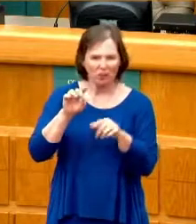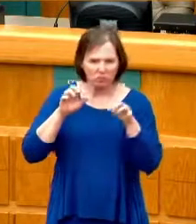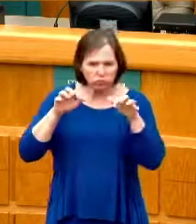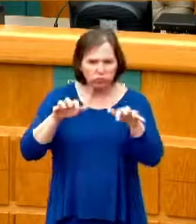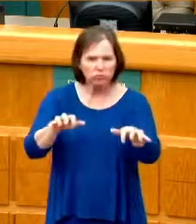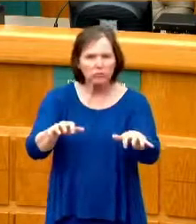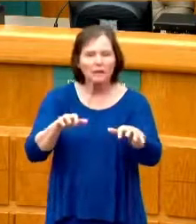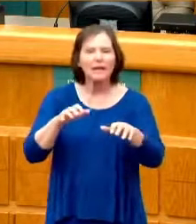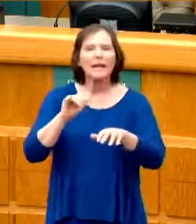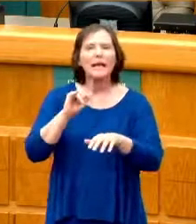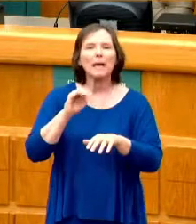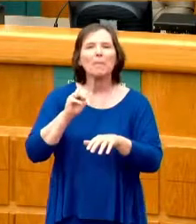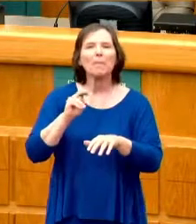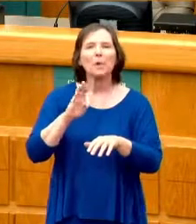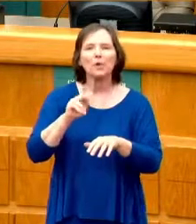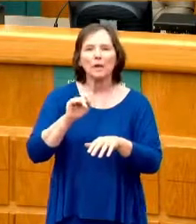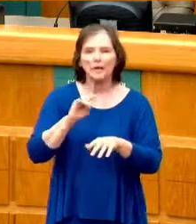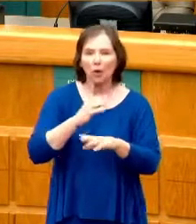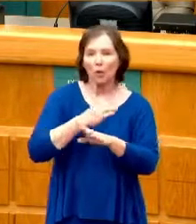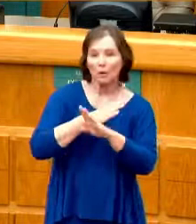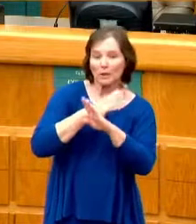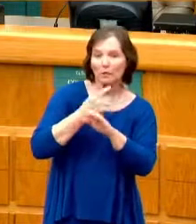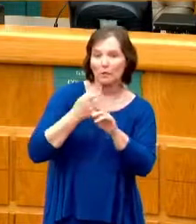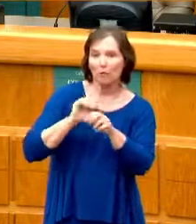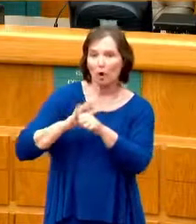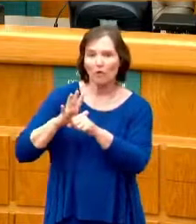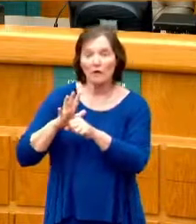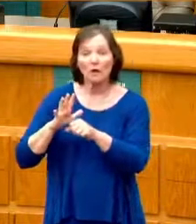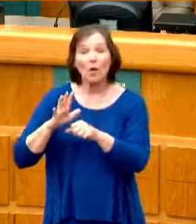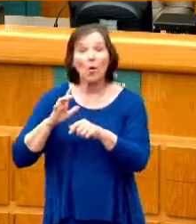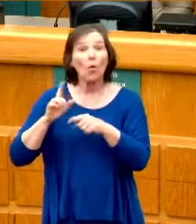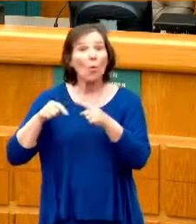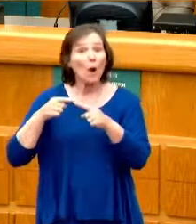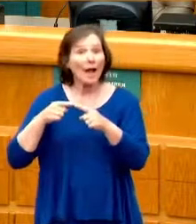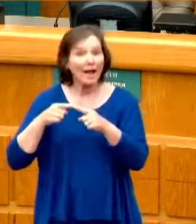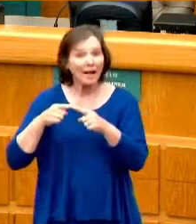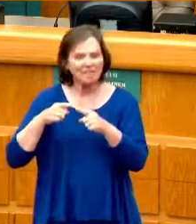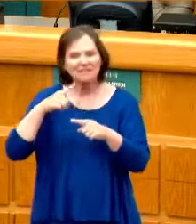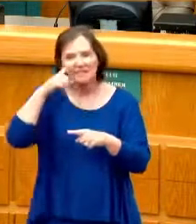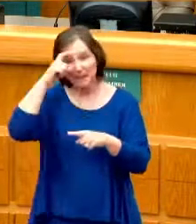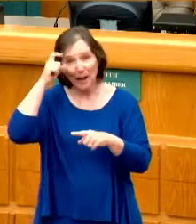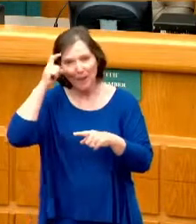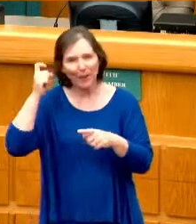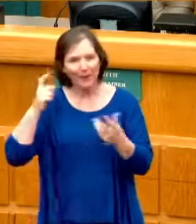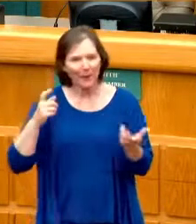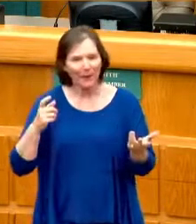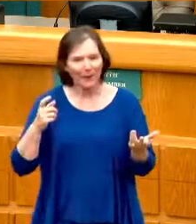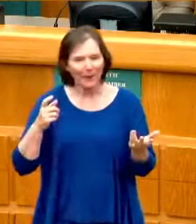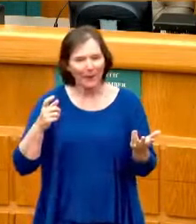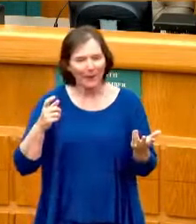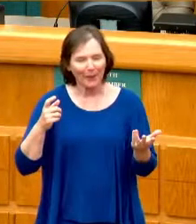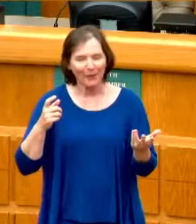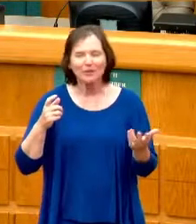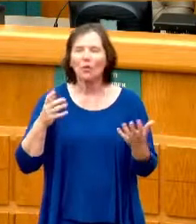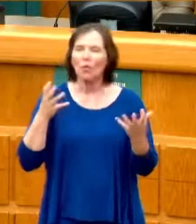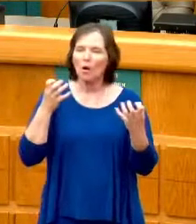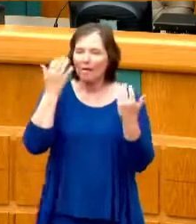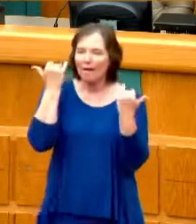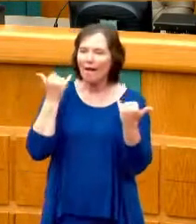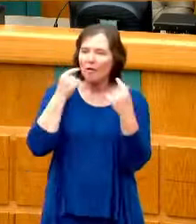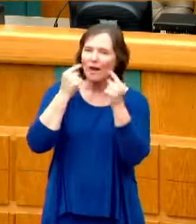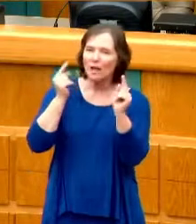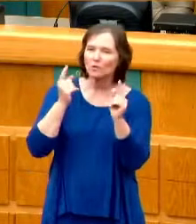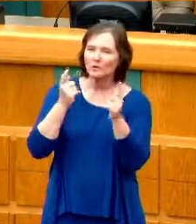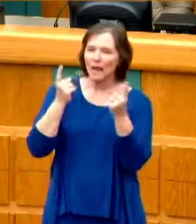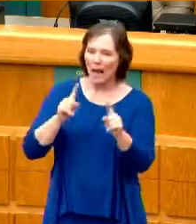of the summer. Now, I'd like to reflect on where we've been and let you know what's coming up in the next few weeks.